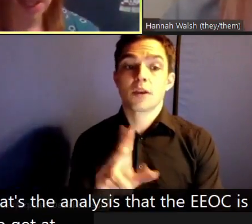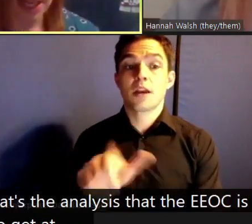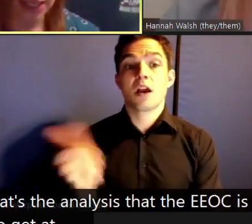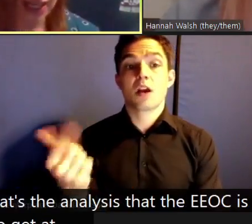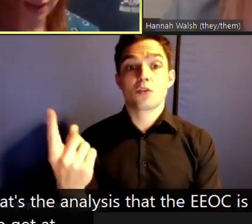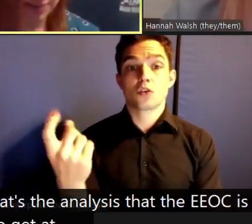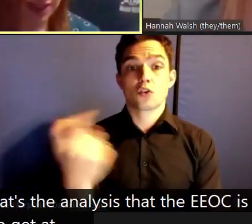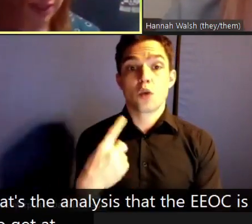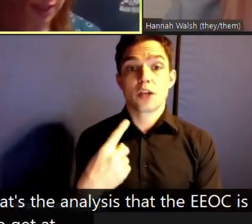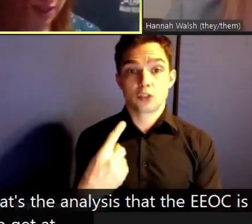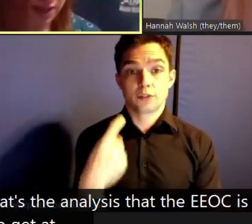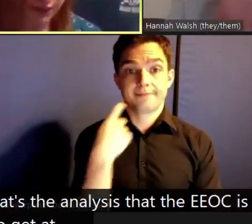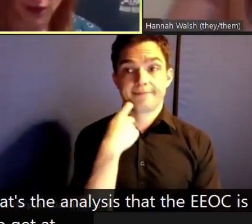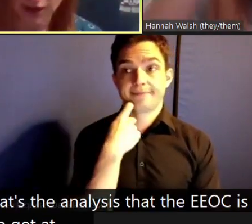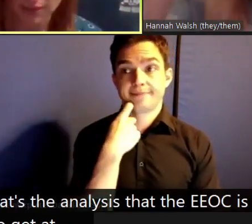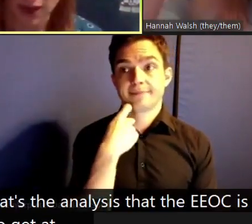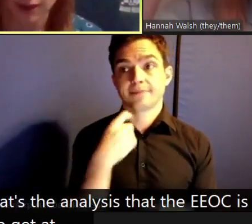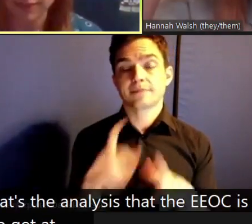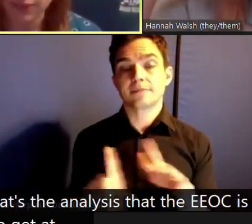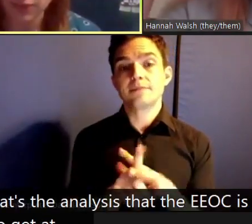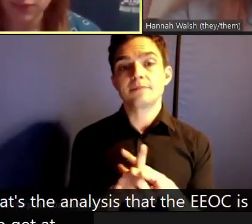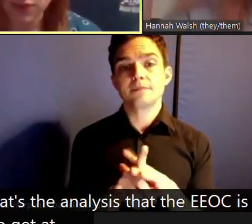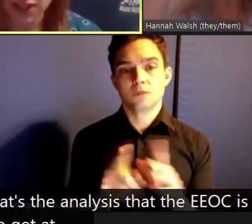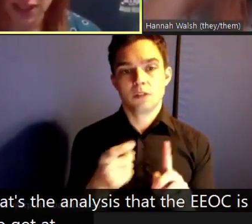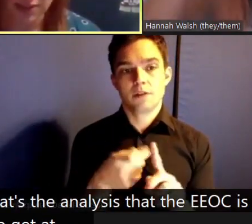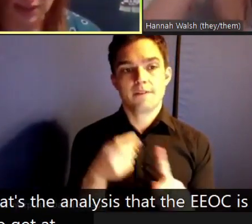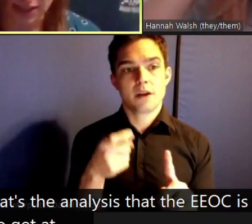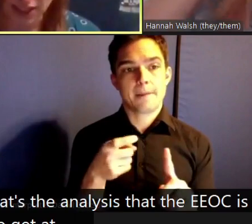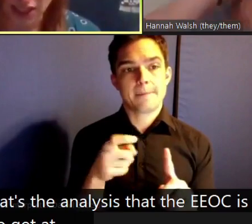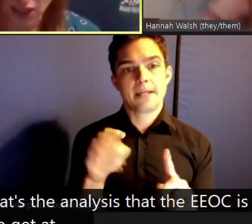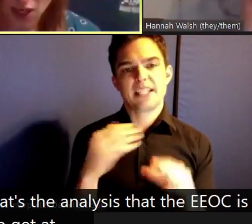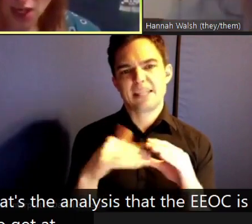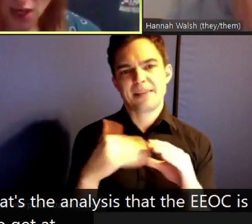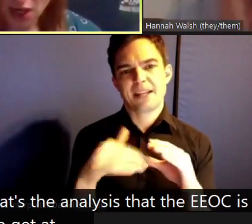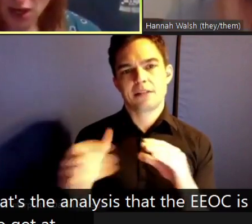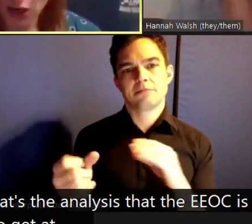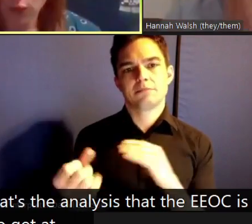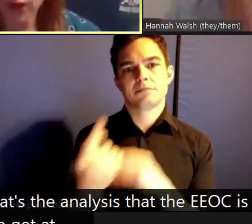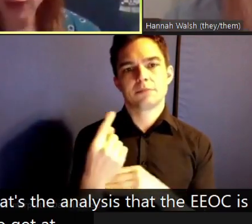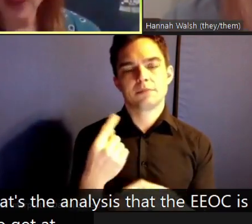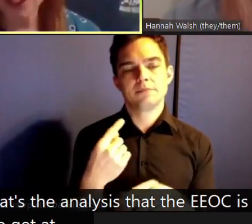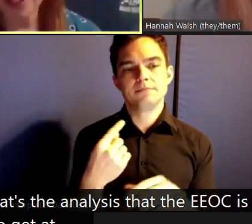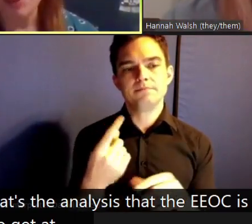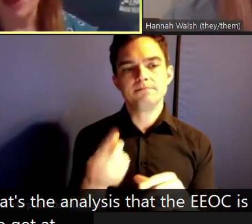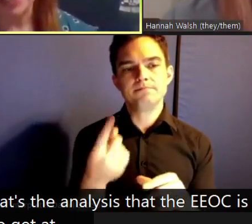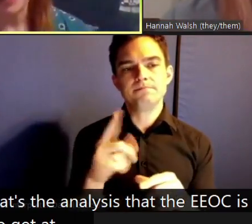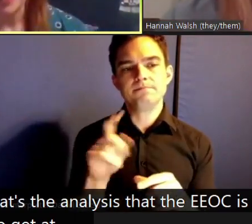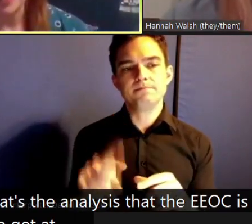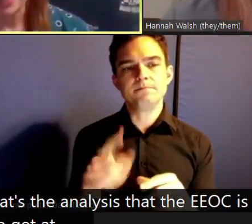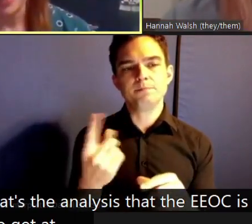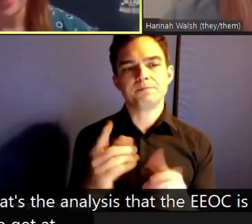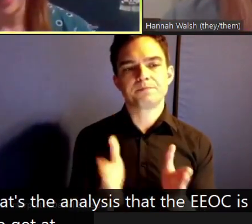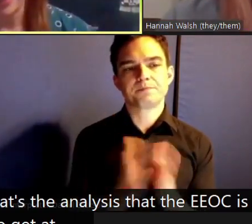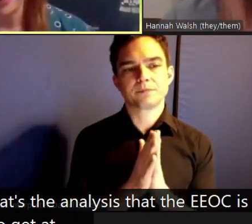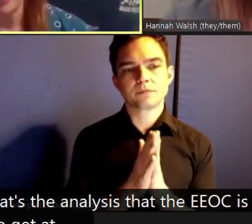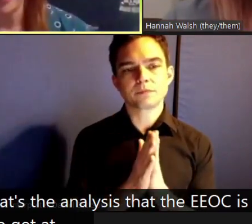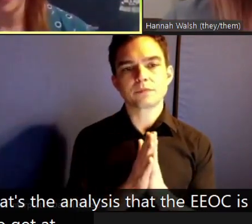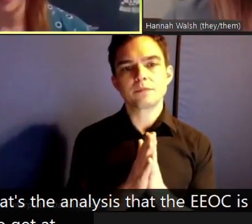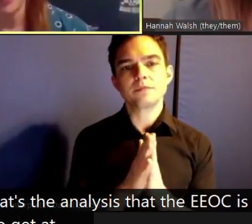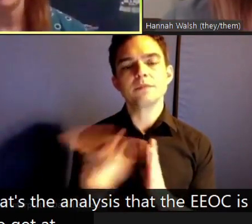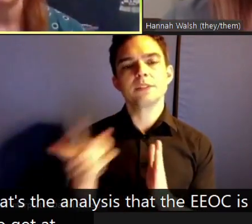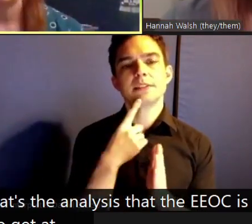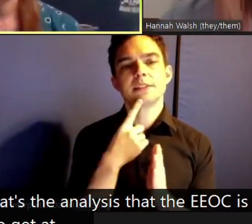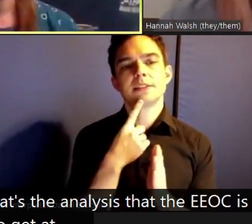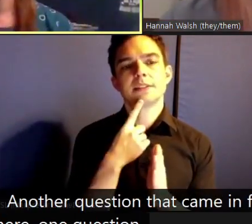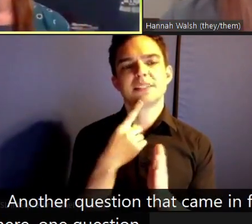question that came in from the emails here. One question that someone asked is that